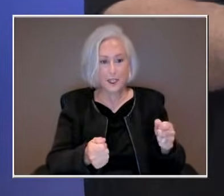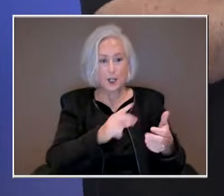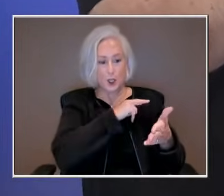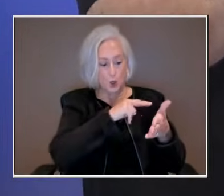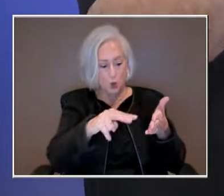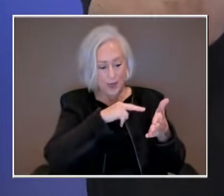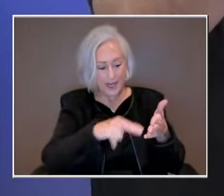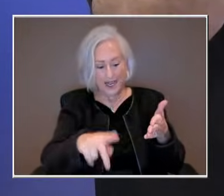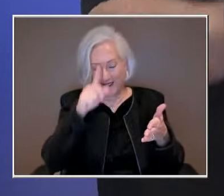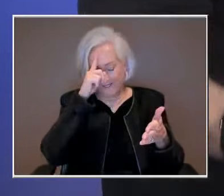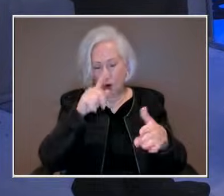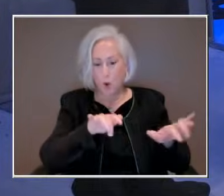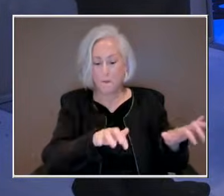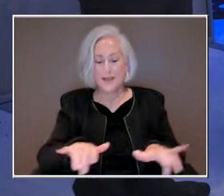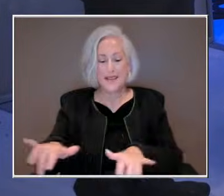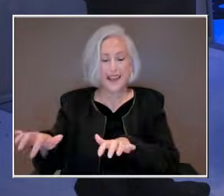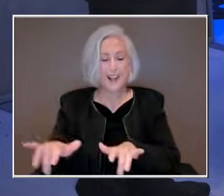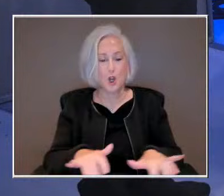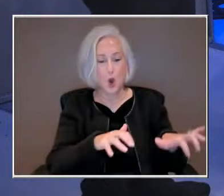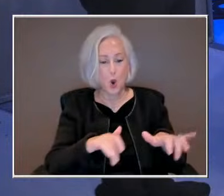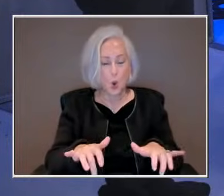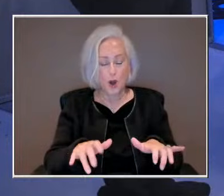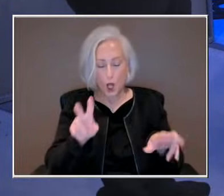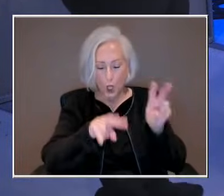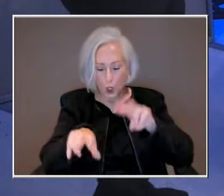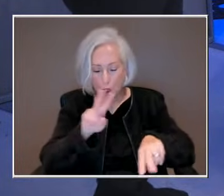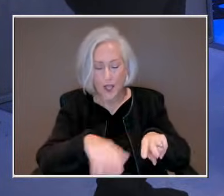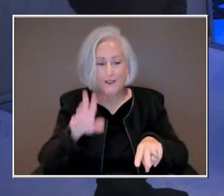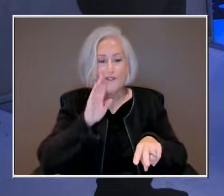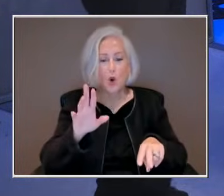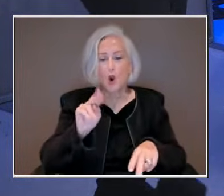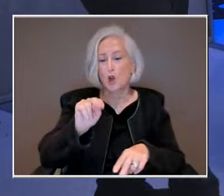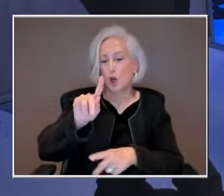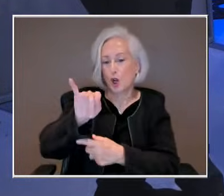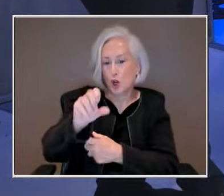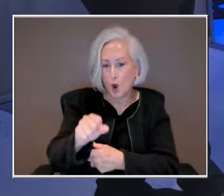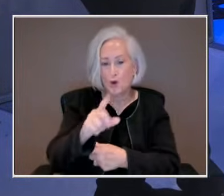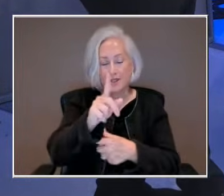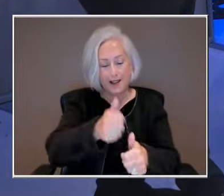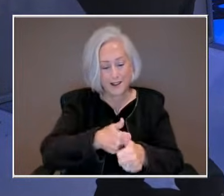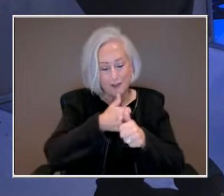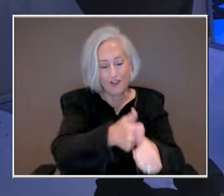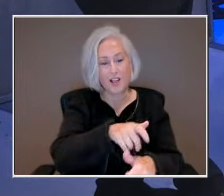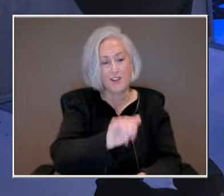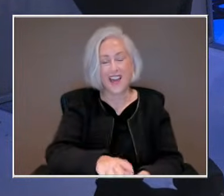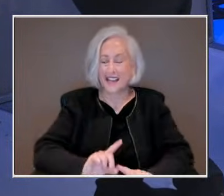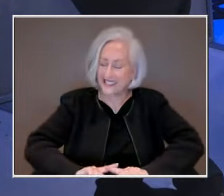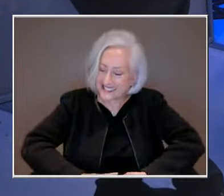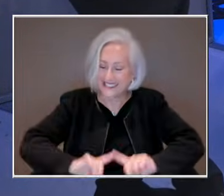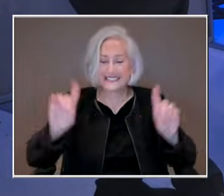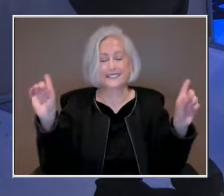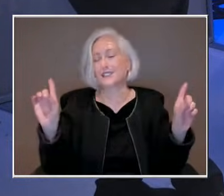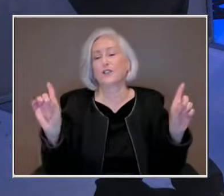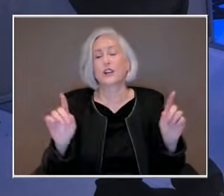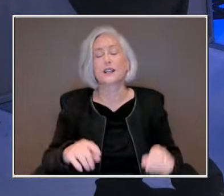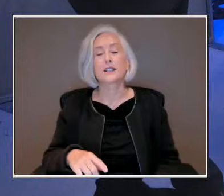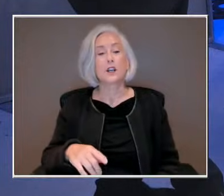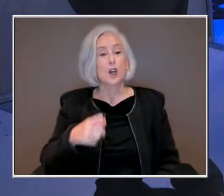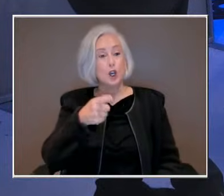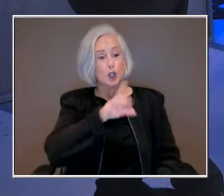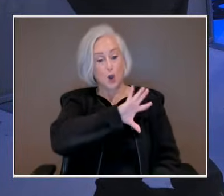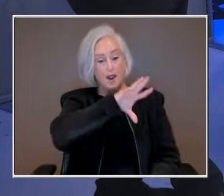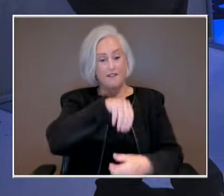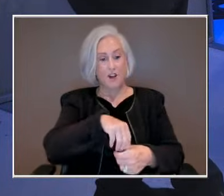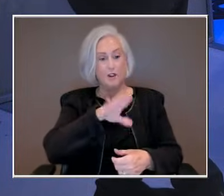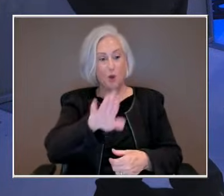And neat. it's it's completely different from anything else you've ever done. Now, you took part you were one of the participants in the Cowbell